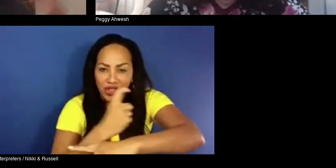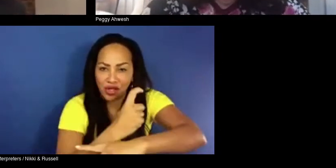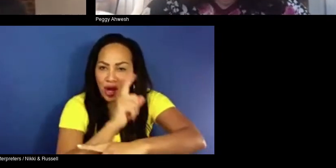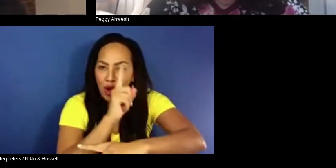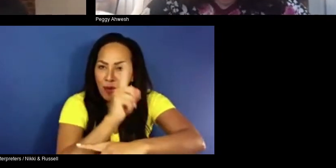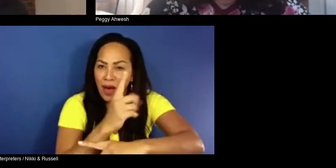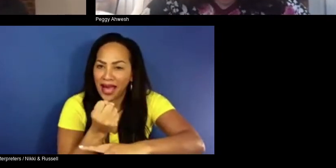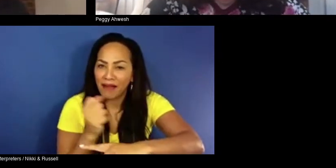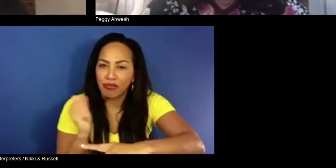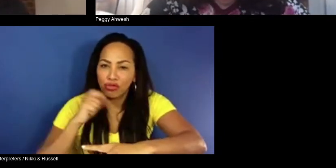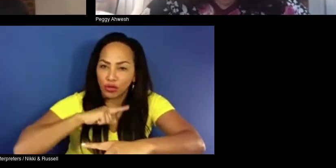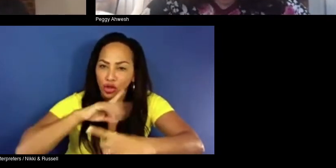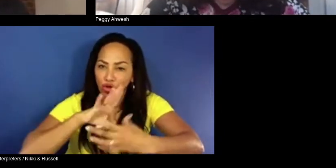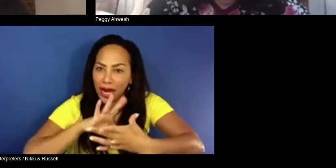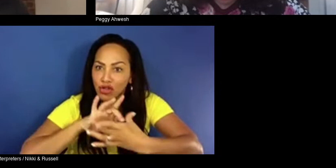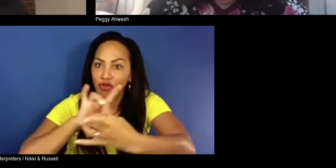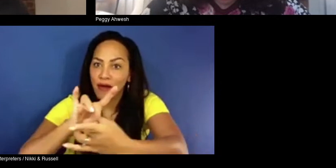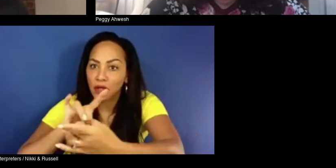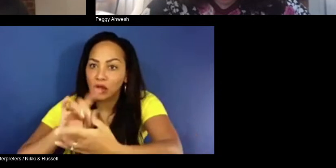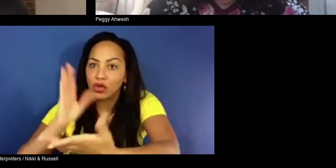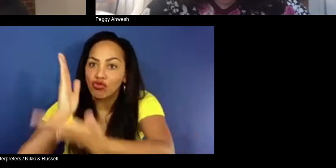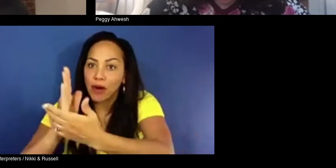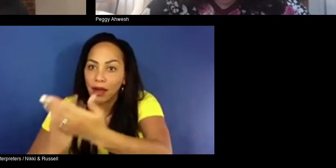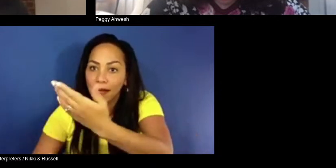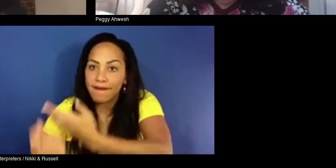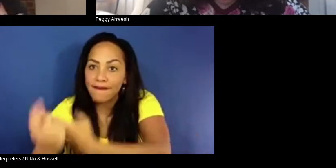that they have to real events